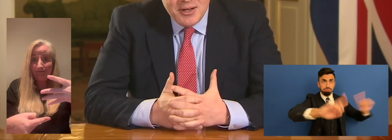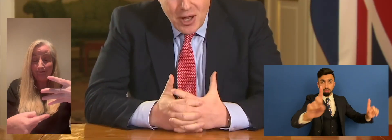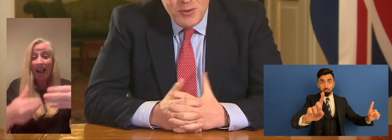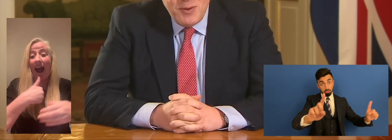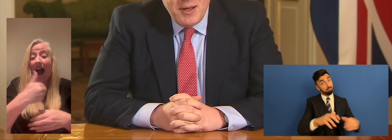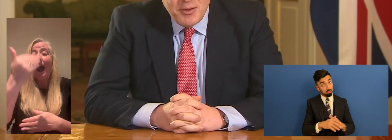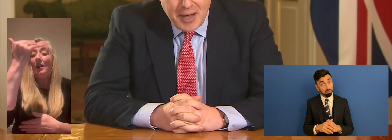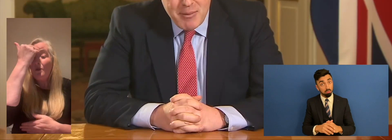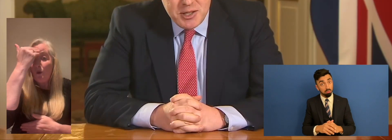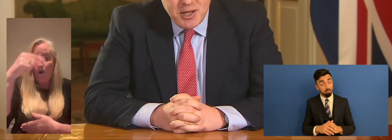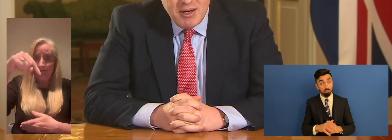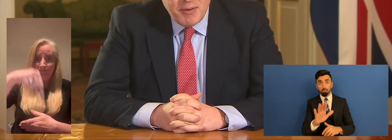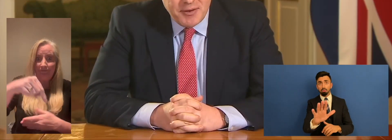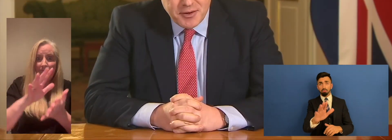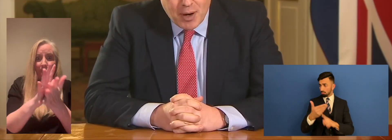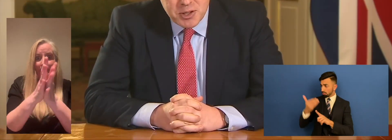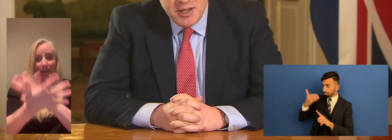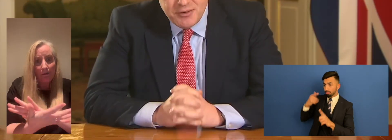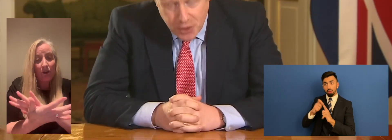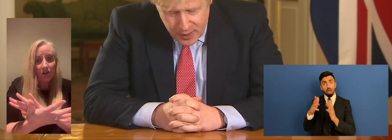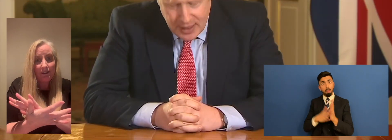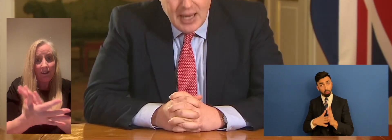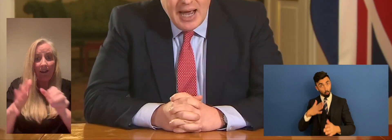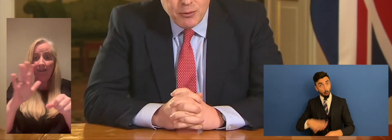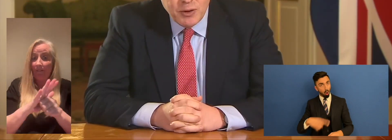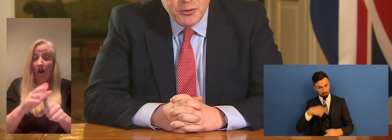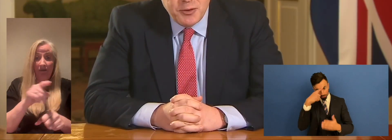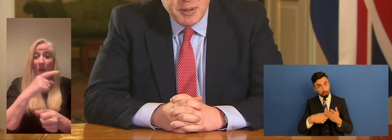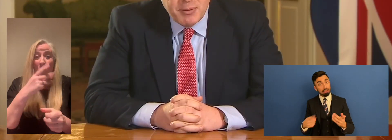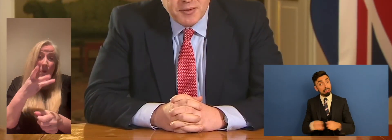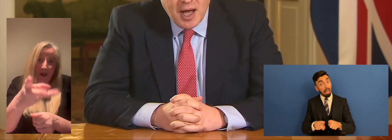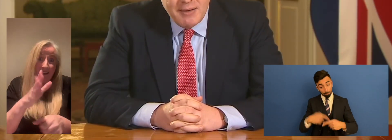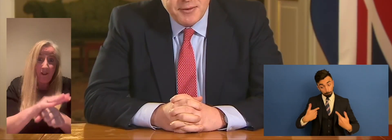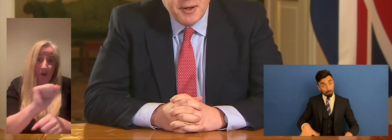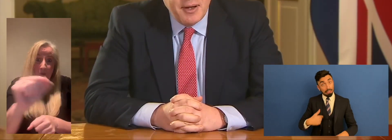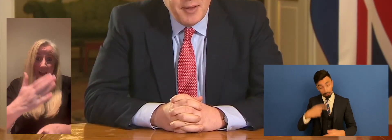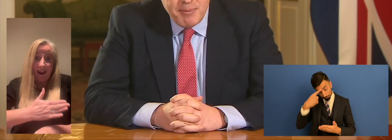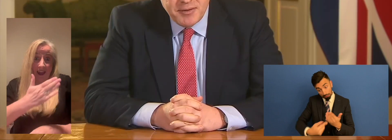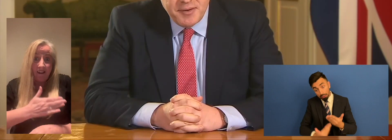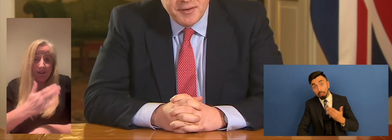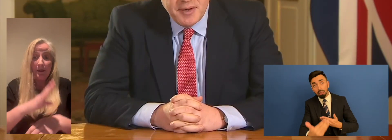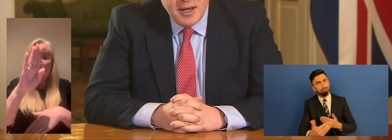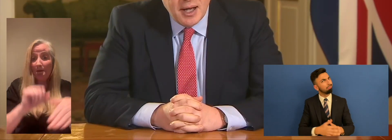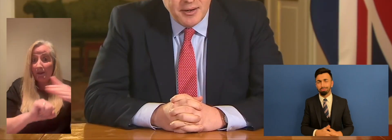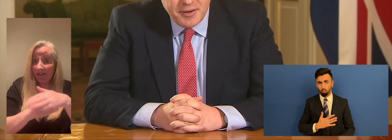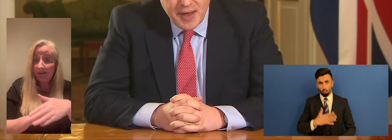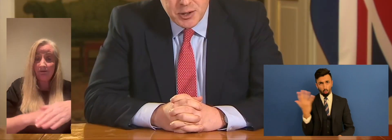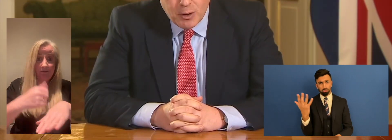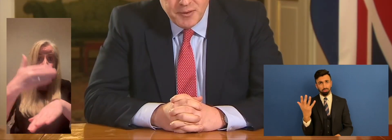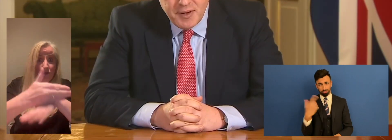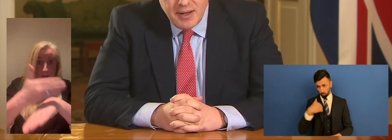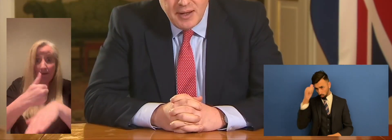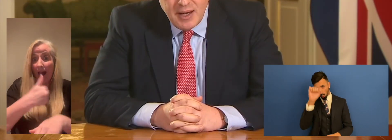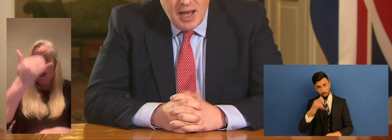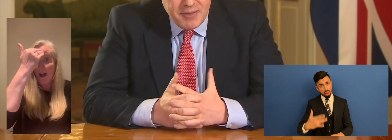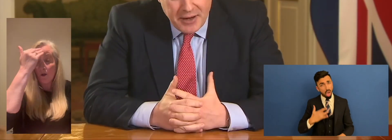I know the damage that this disruption is doing and will do to people's lives, to their businesses and to their